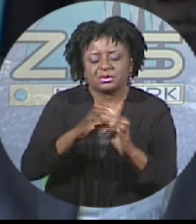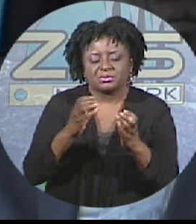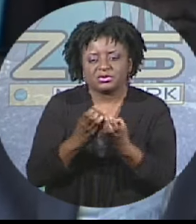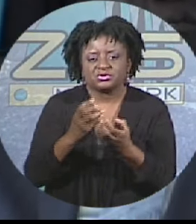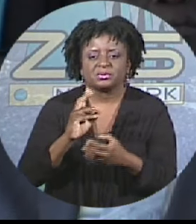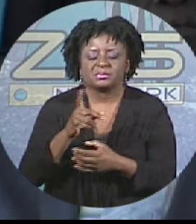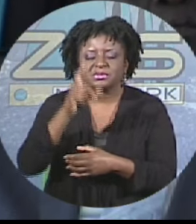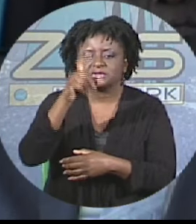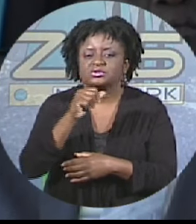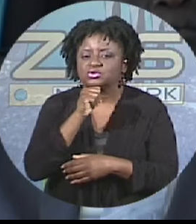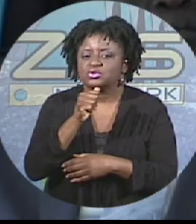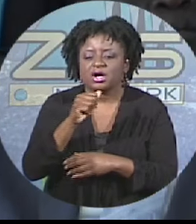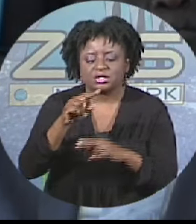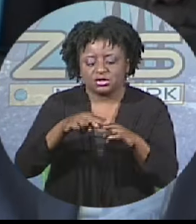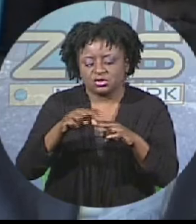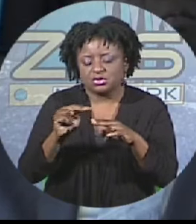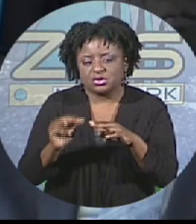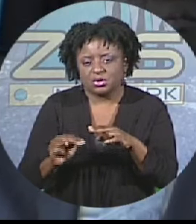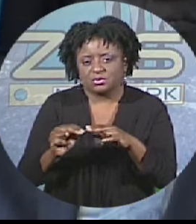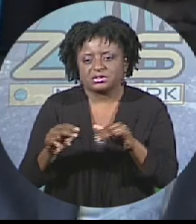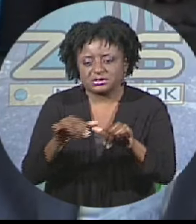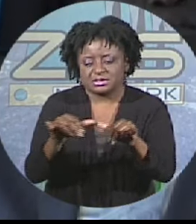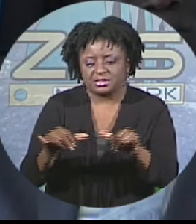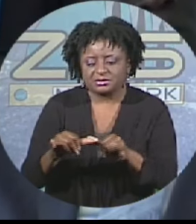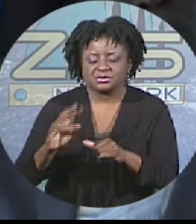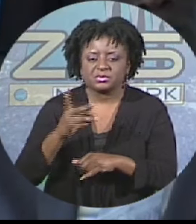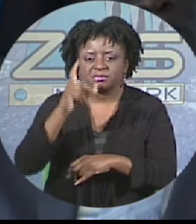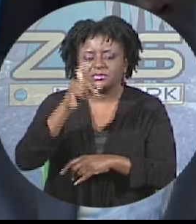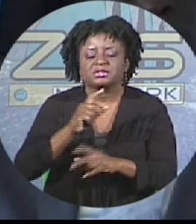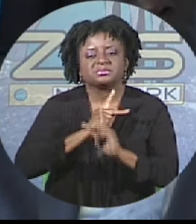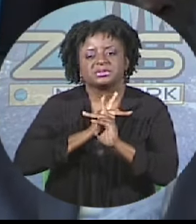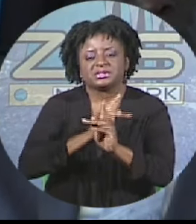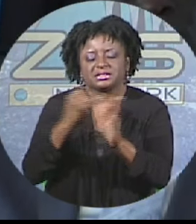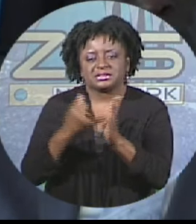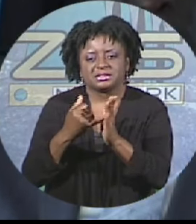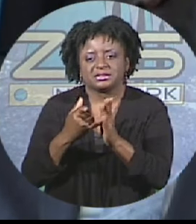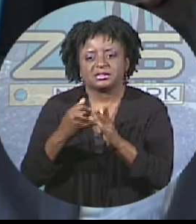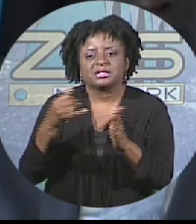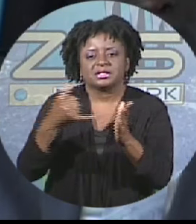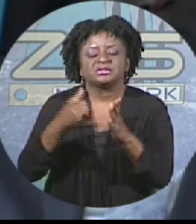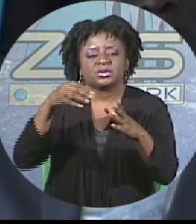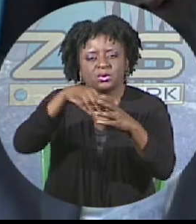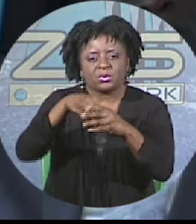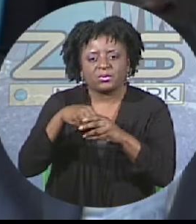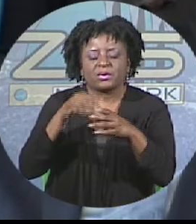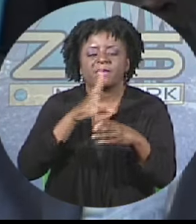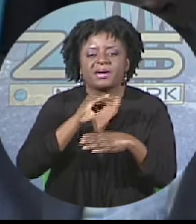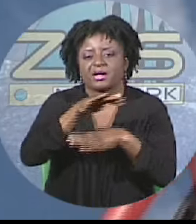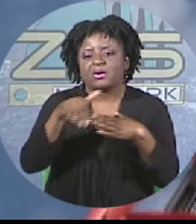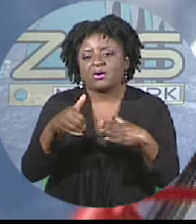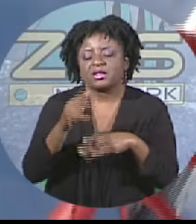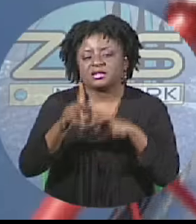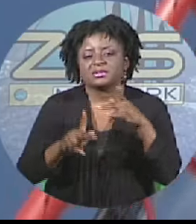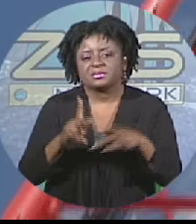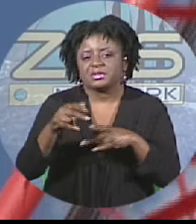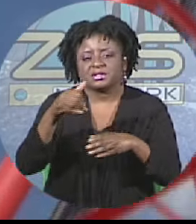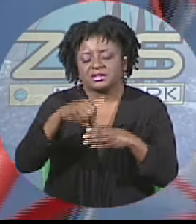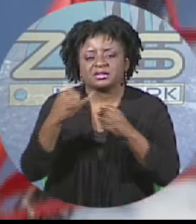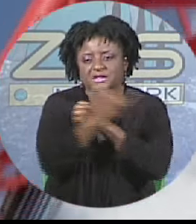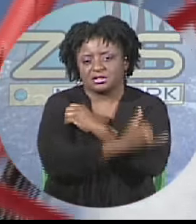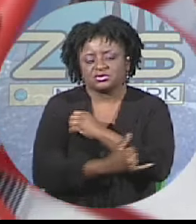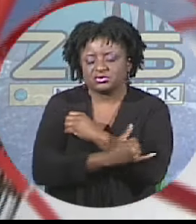it, because it is what is owned by all of the people of our country. The Prime Minister